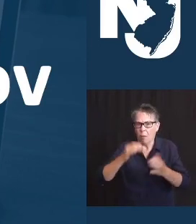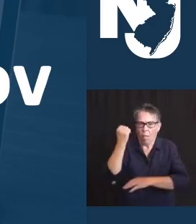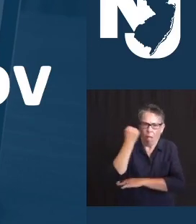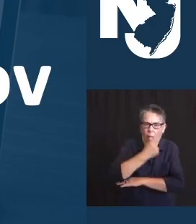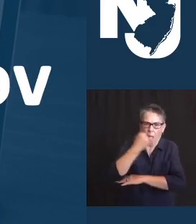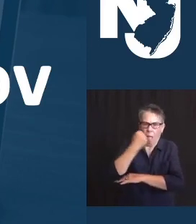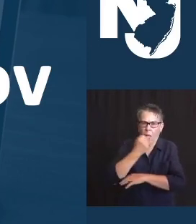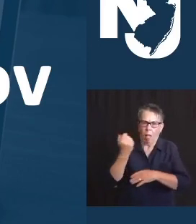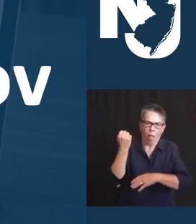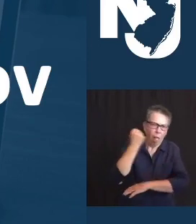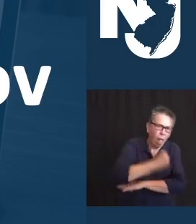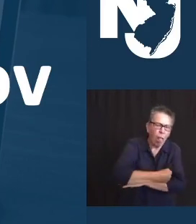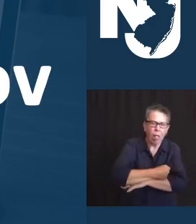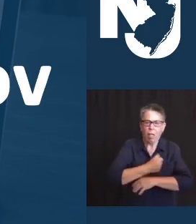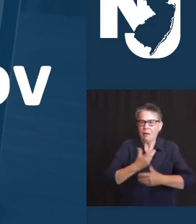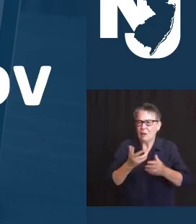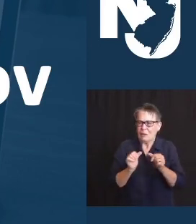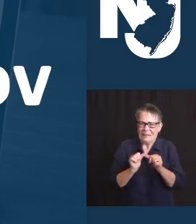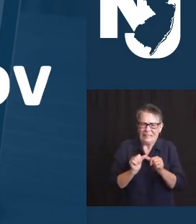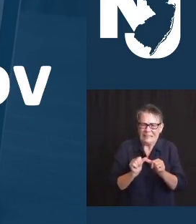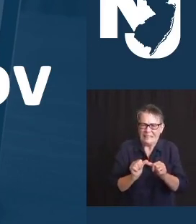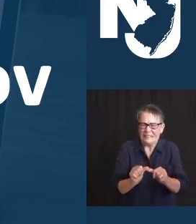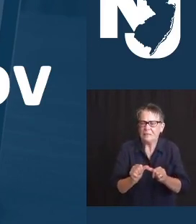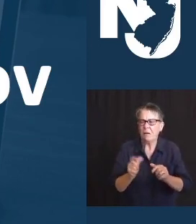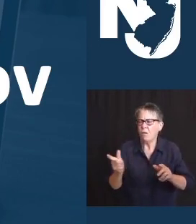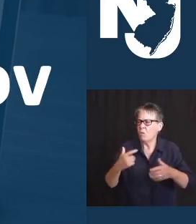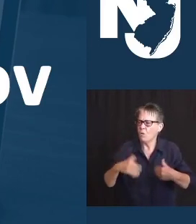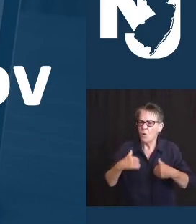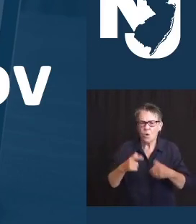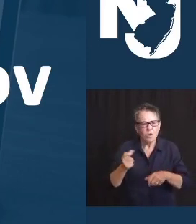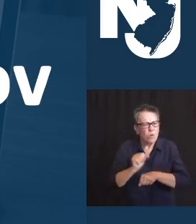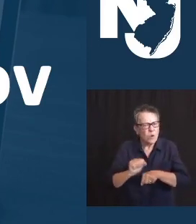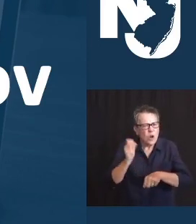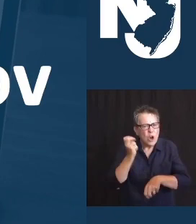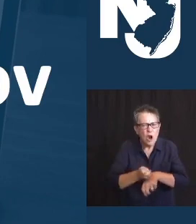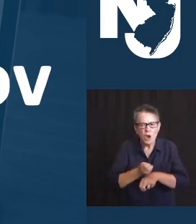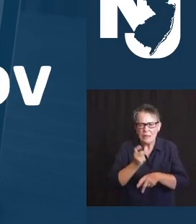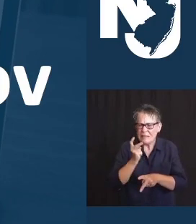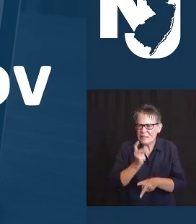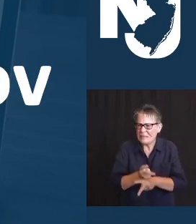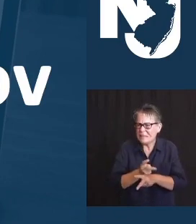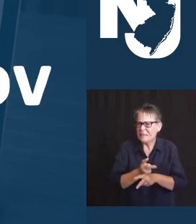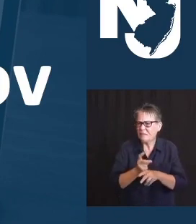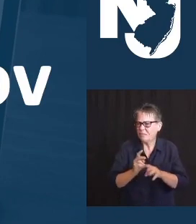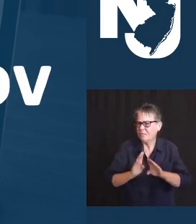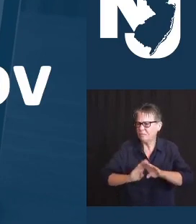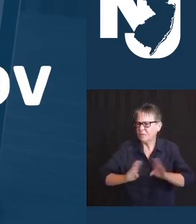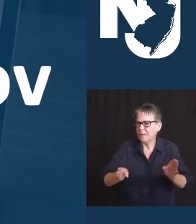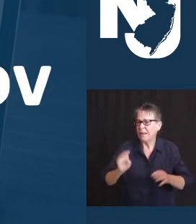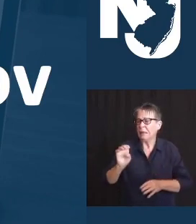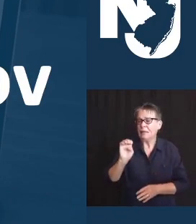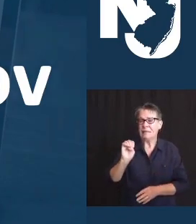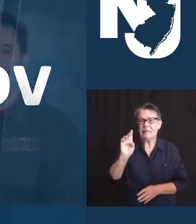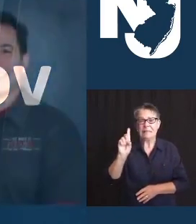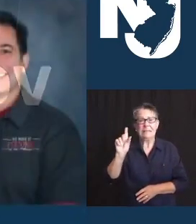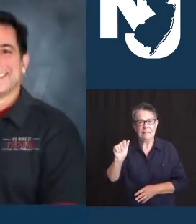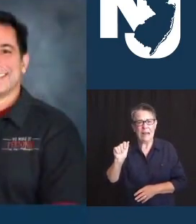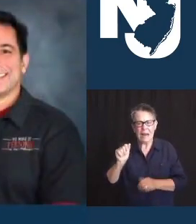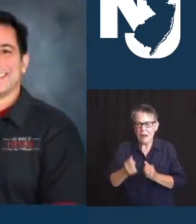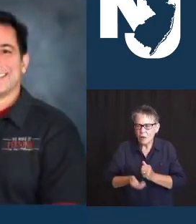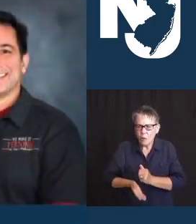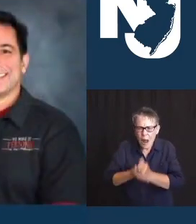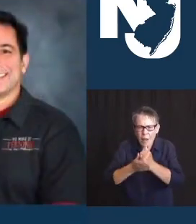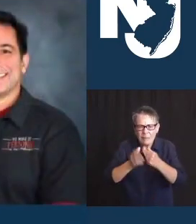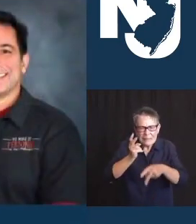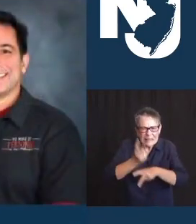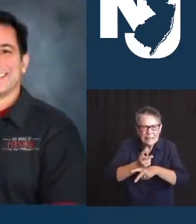Jersey Economic Development Authority to pump $100 million directly into our small business sector. One of those small businesses we're